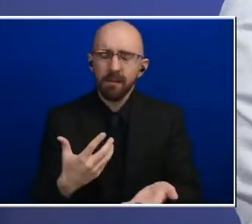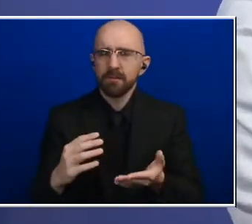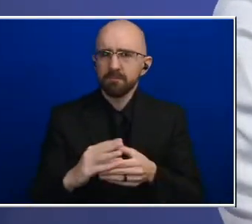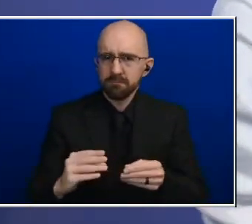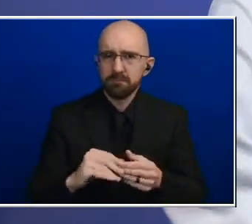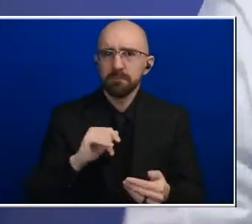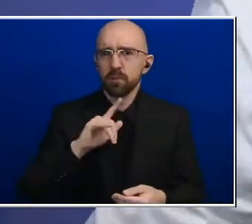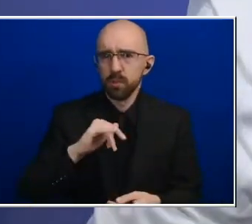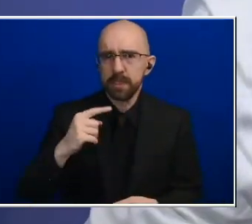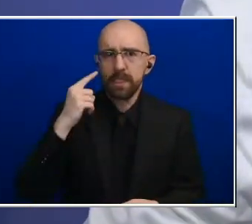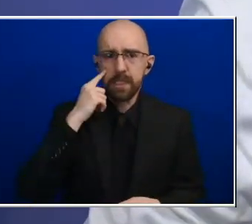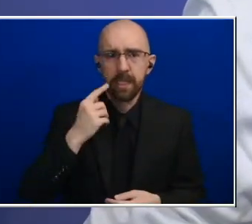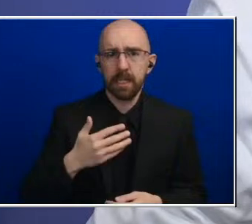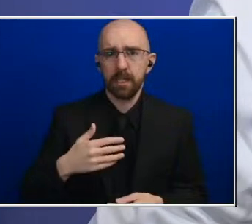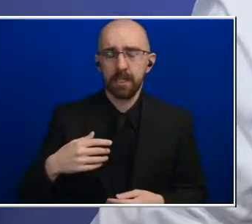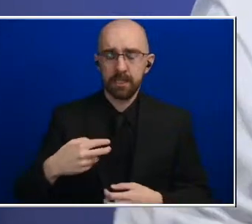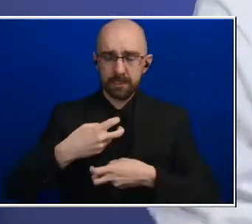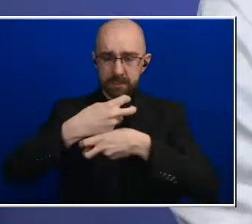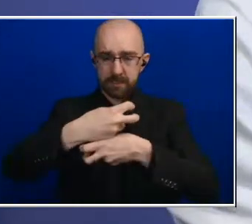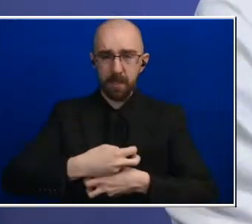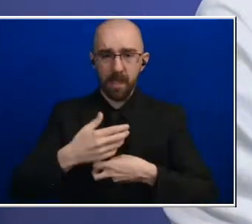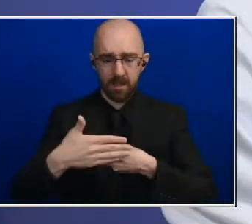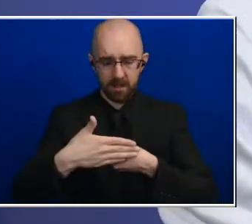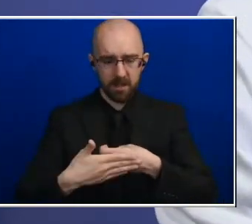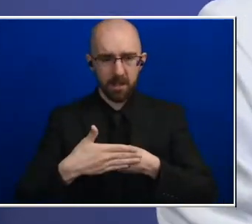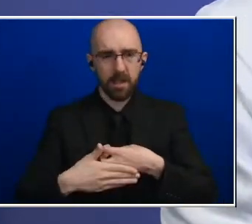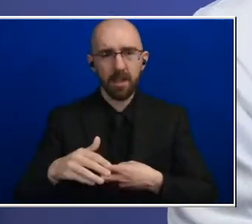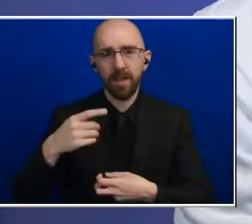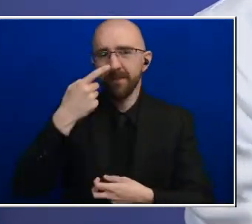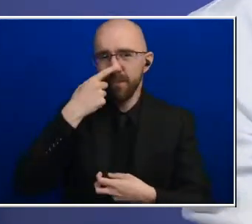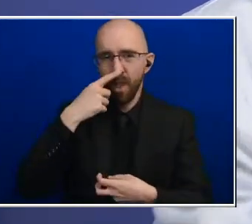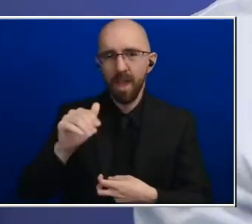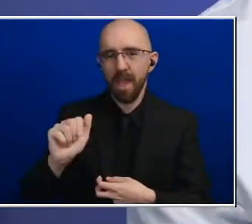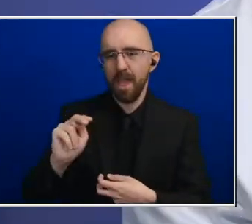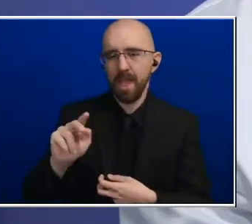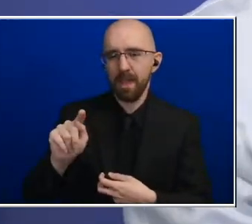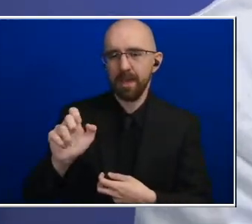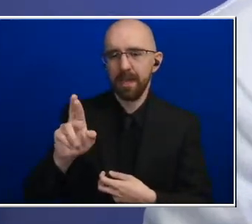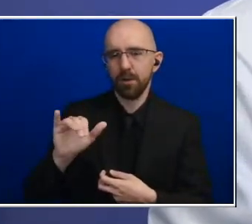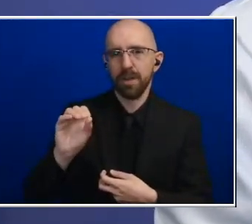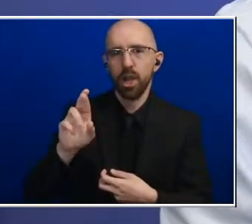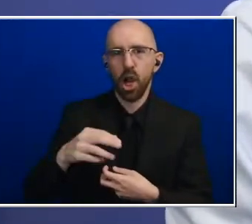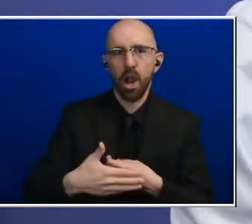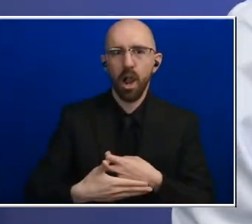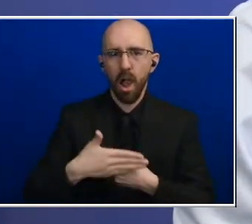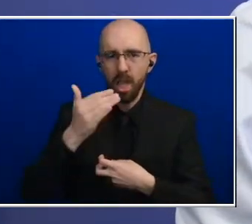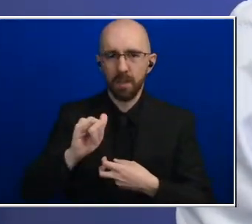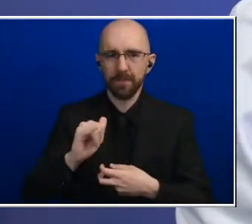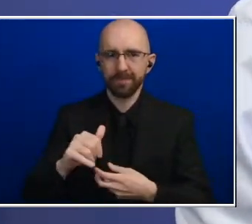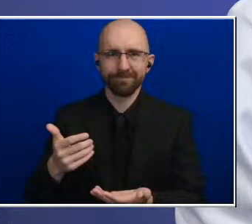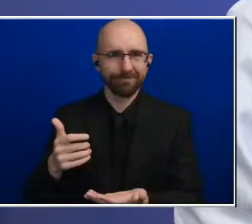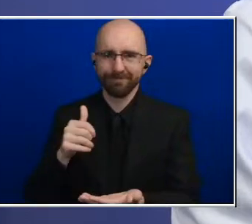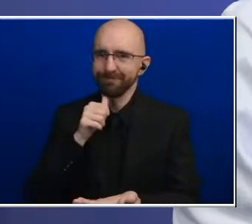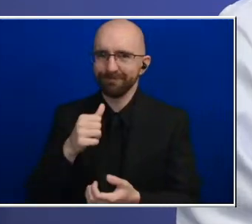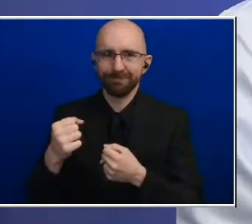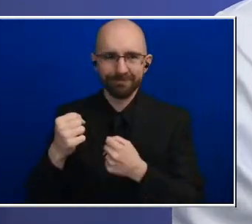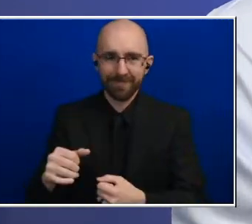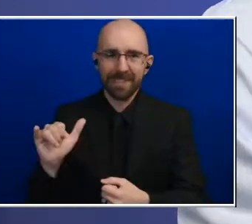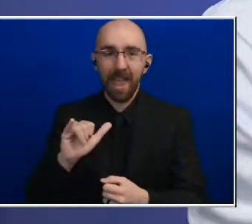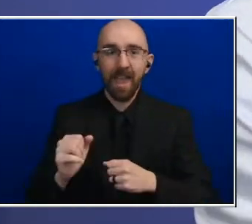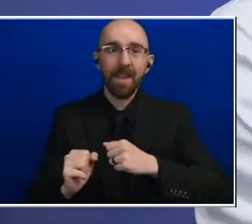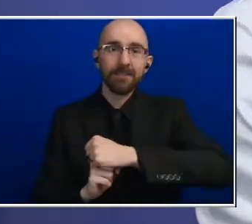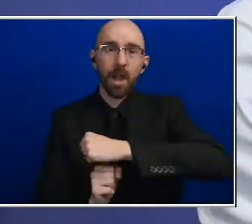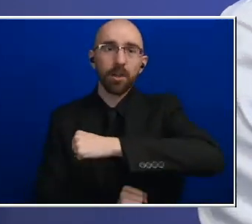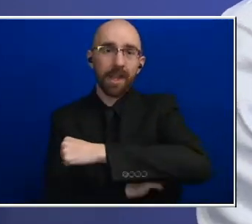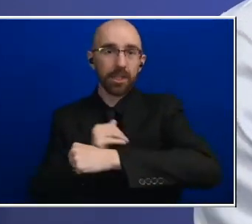front of the spine, which we call the anterior column, is compromised. And that'd be like taking out one of the foundational supports of your house. And so because of